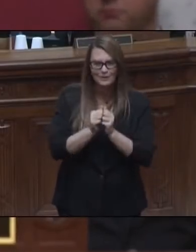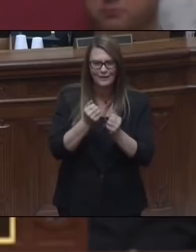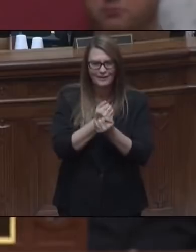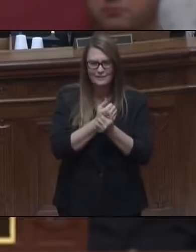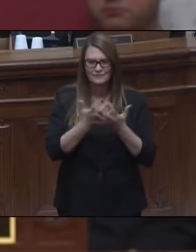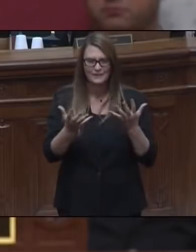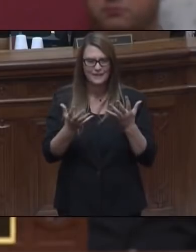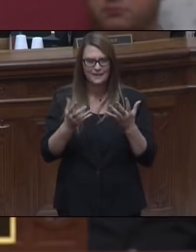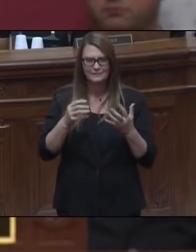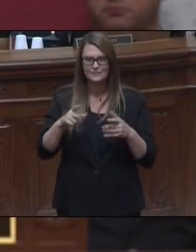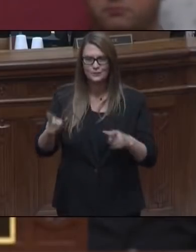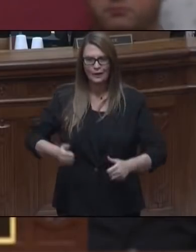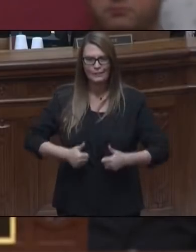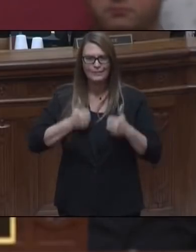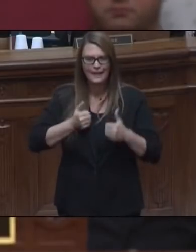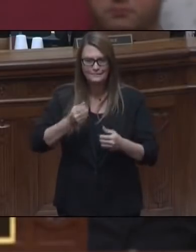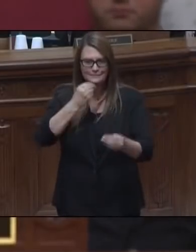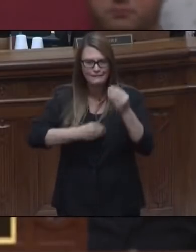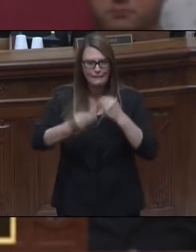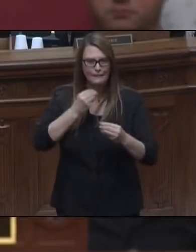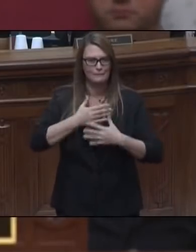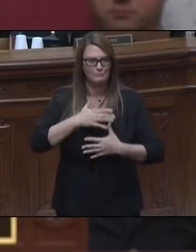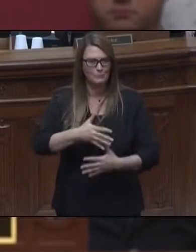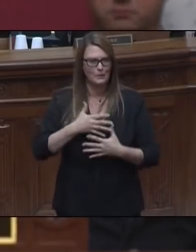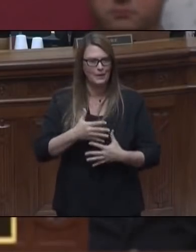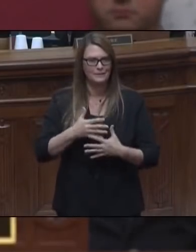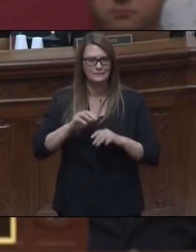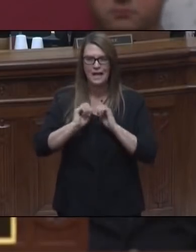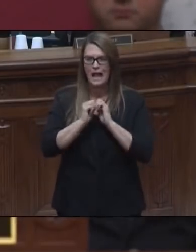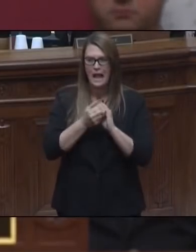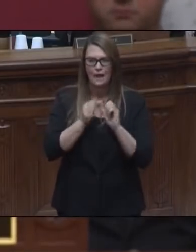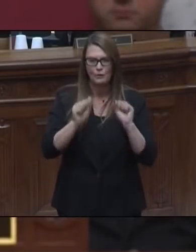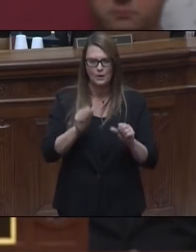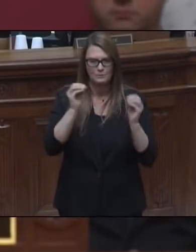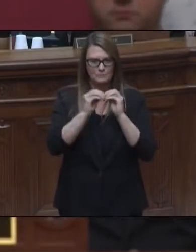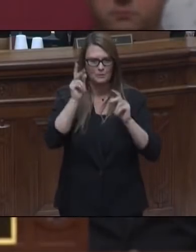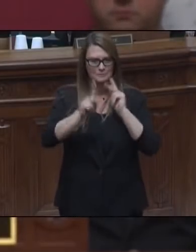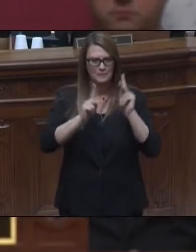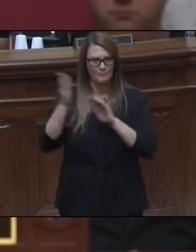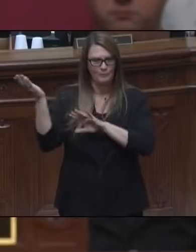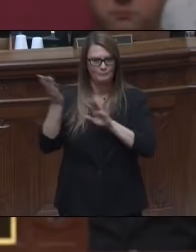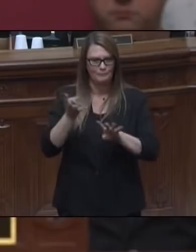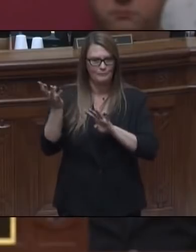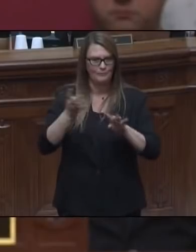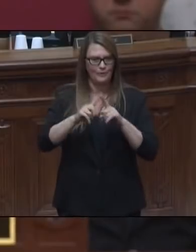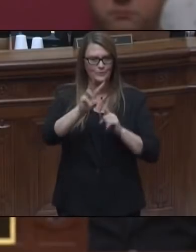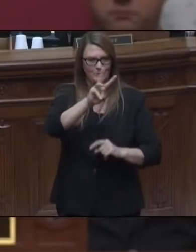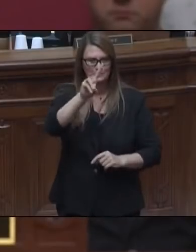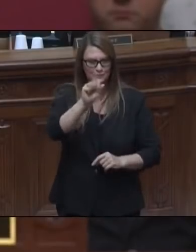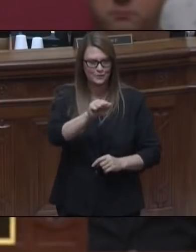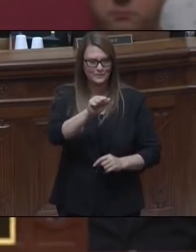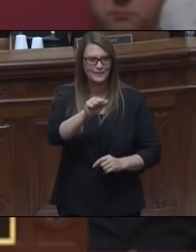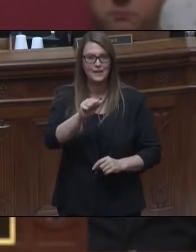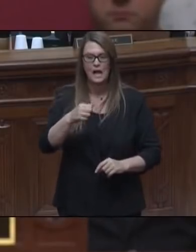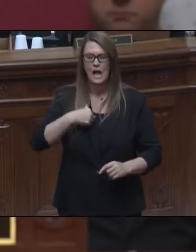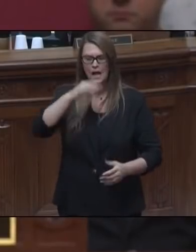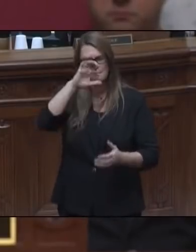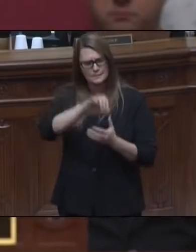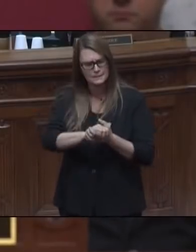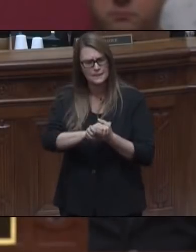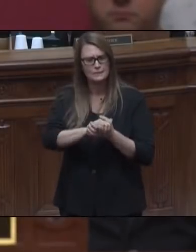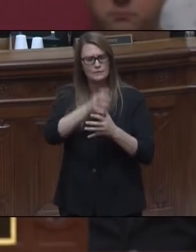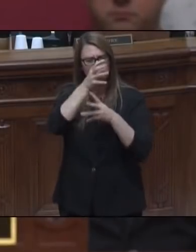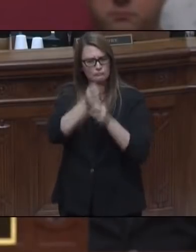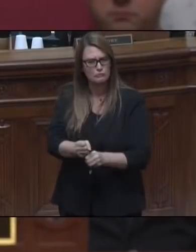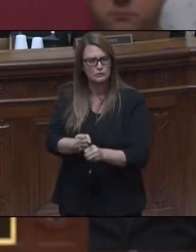lives, eats, and breathes ways to bring more and more and more folks to West Virginia. I have been an absolute believer and a supporter through and